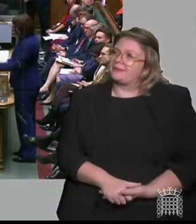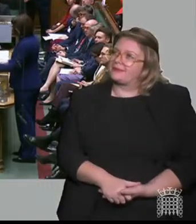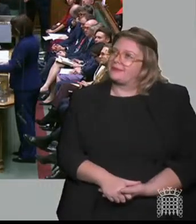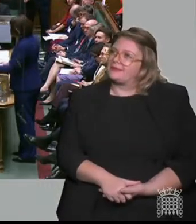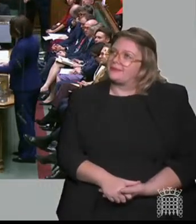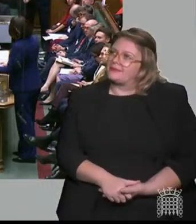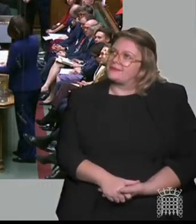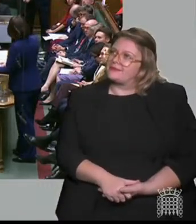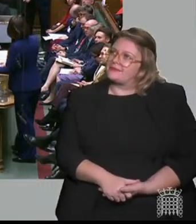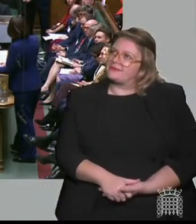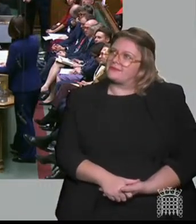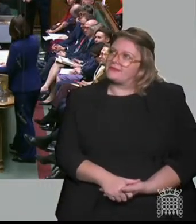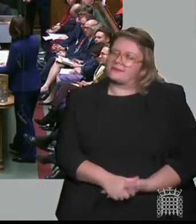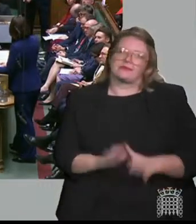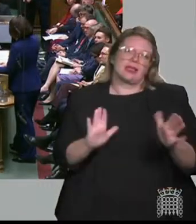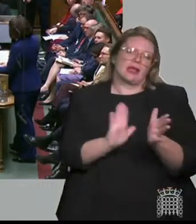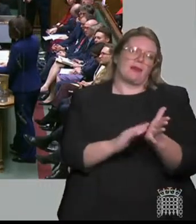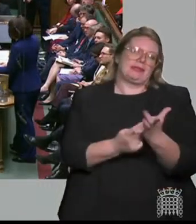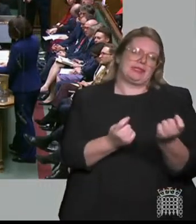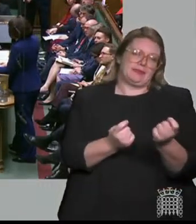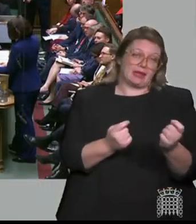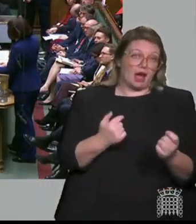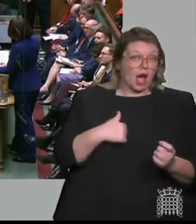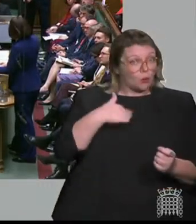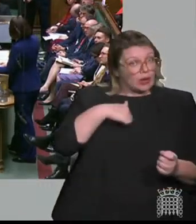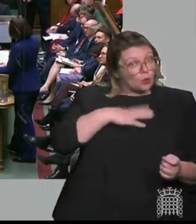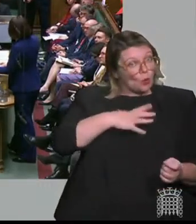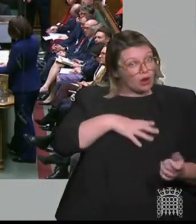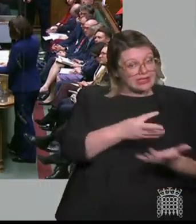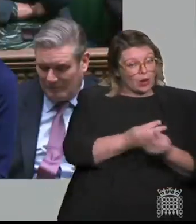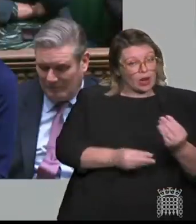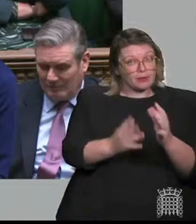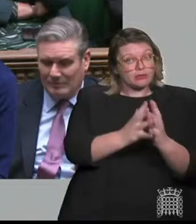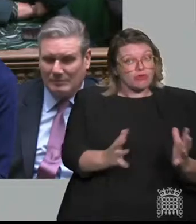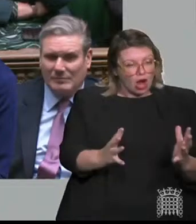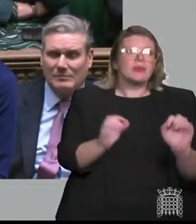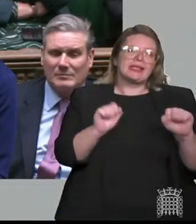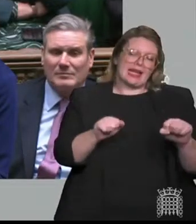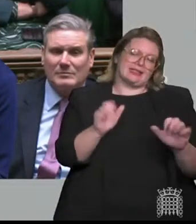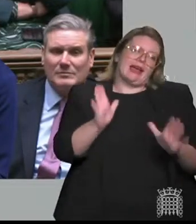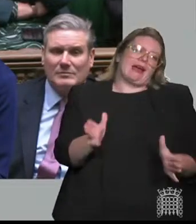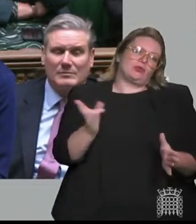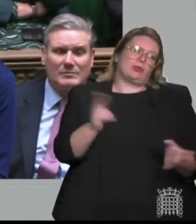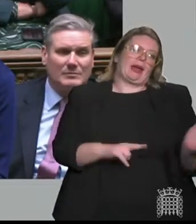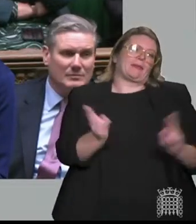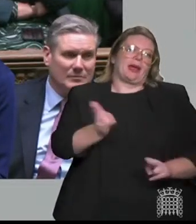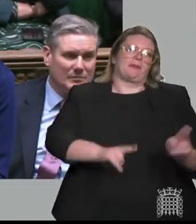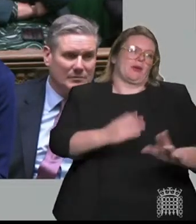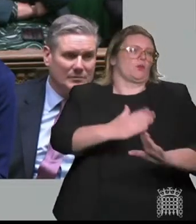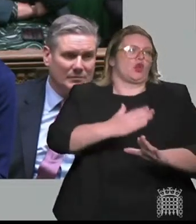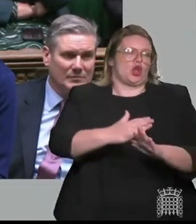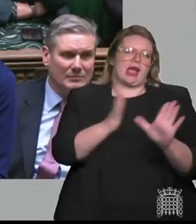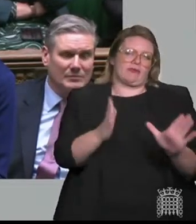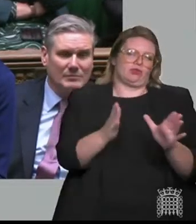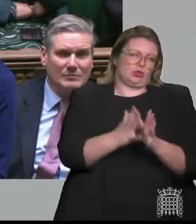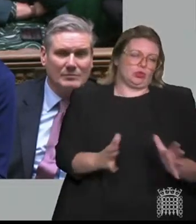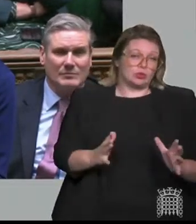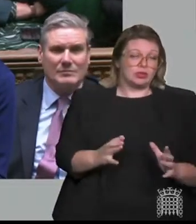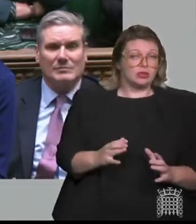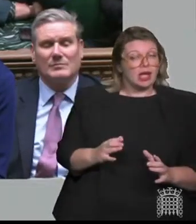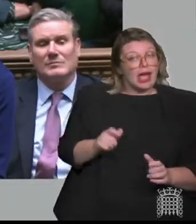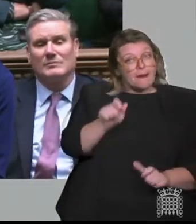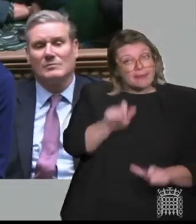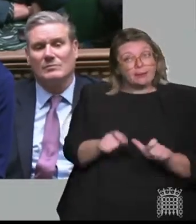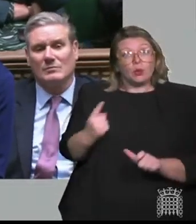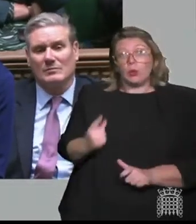Mr Speaker, if we are going to grow the economy, we must get more people into work. Let me be clear. People who can